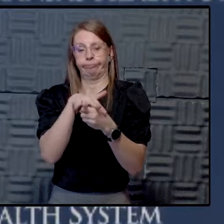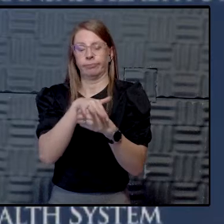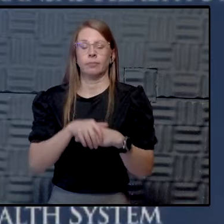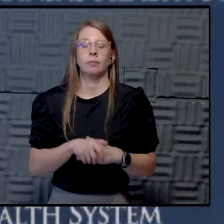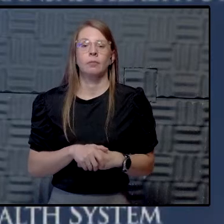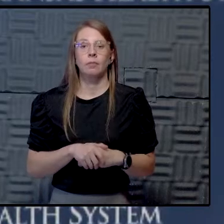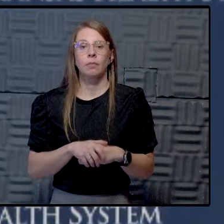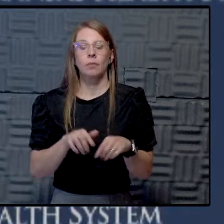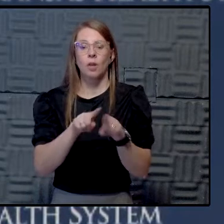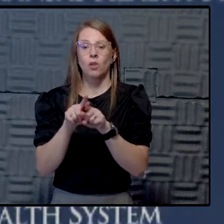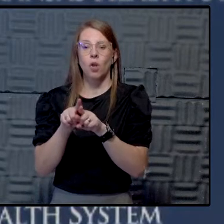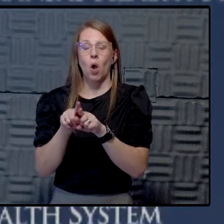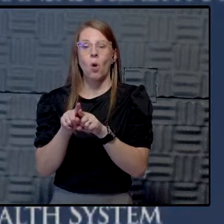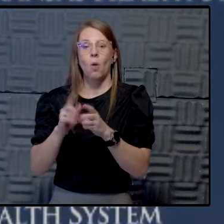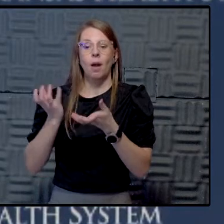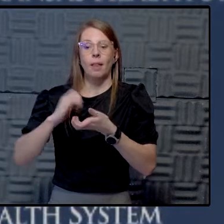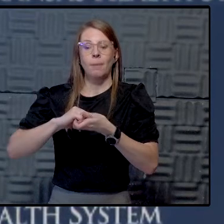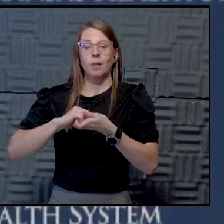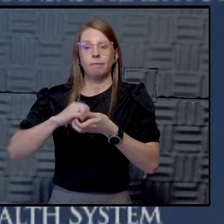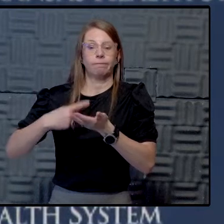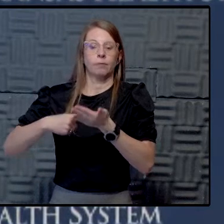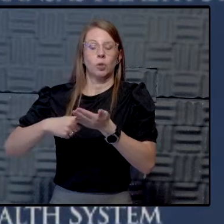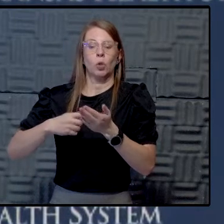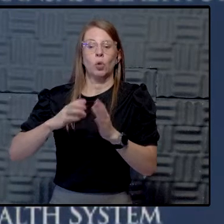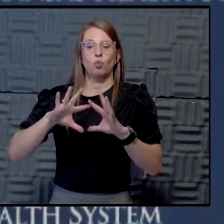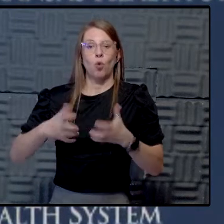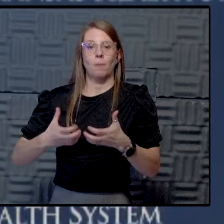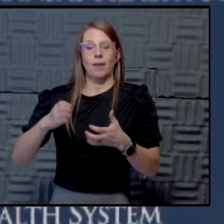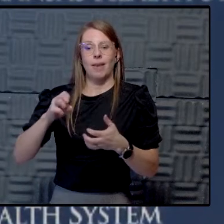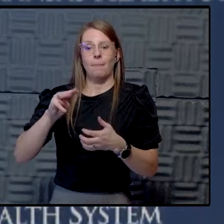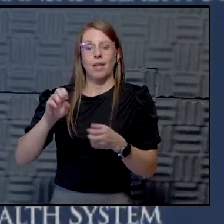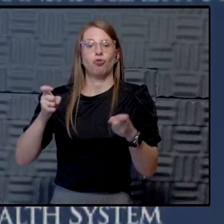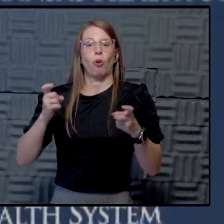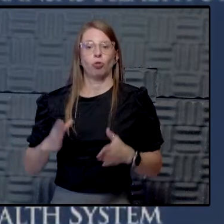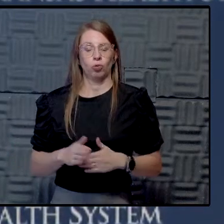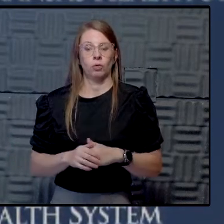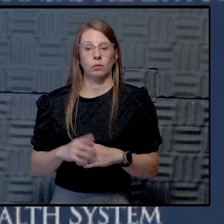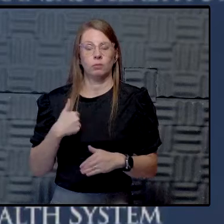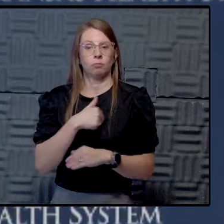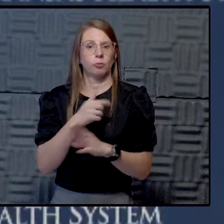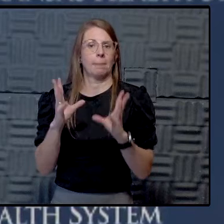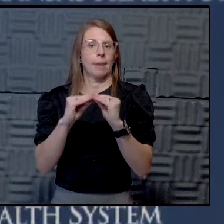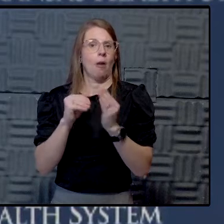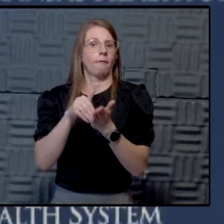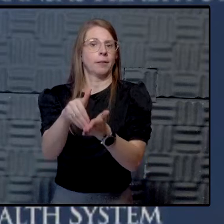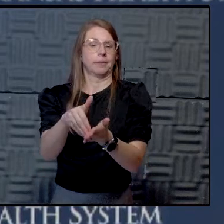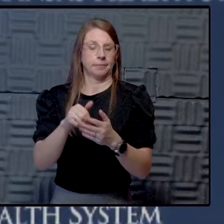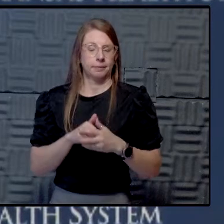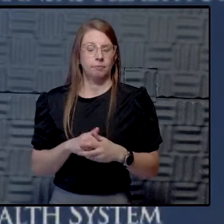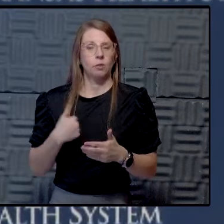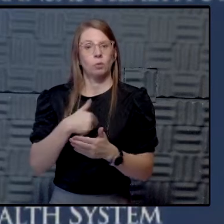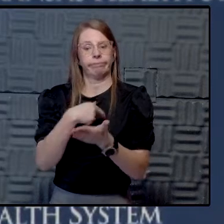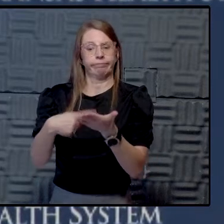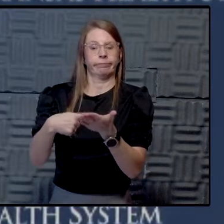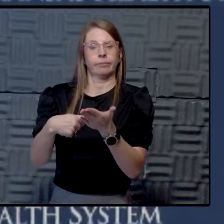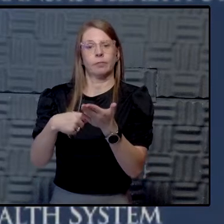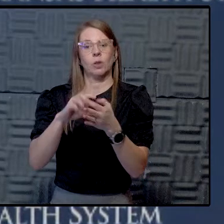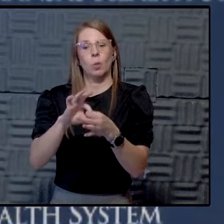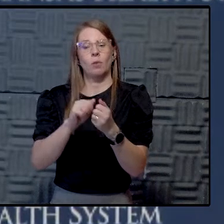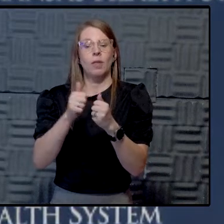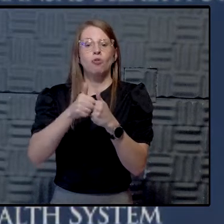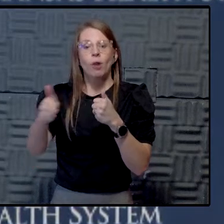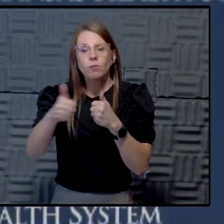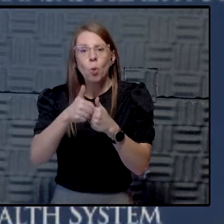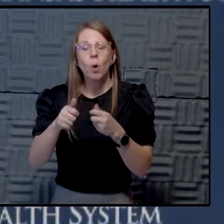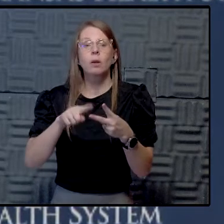We also have a collaborative group of medical directors of EMS in the region. And we meet routinely and we discuss issues of transport, how we